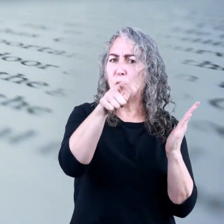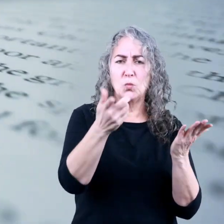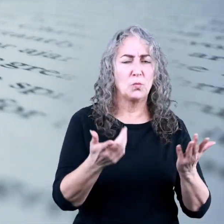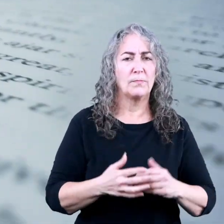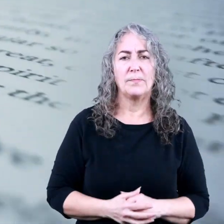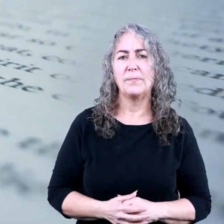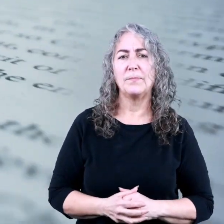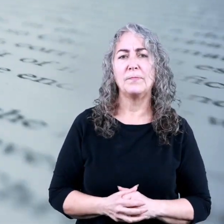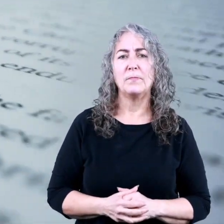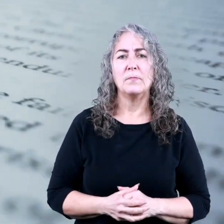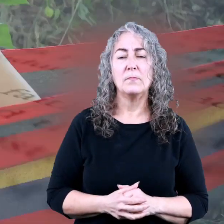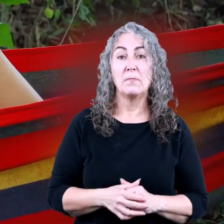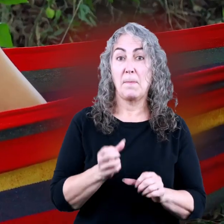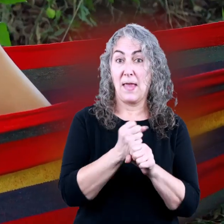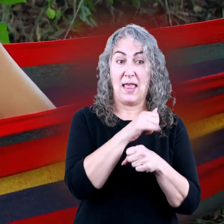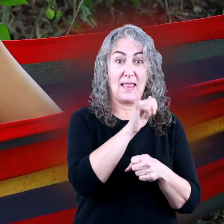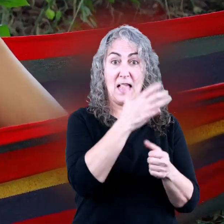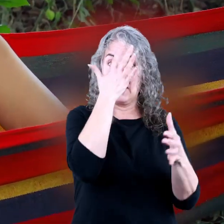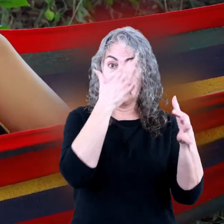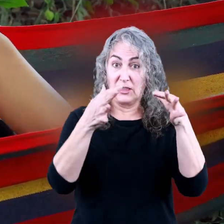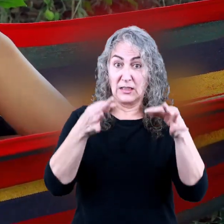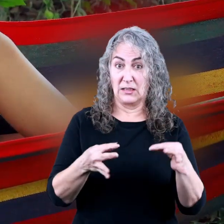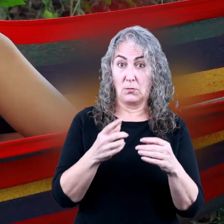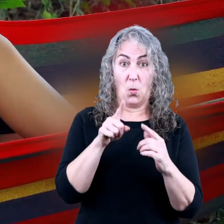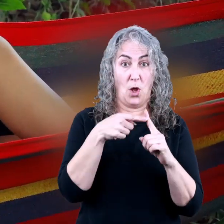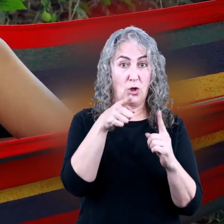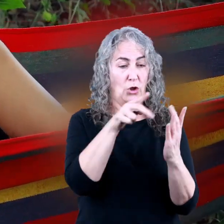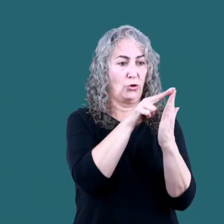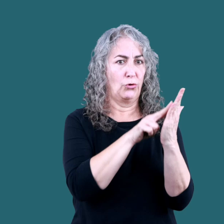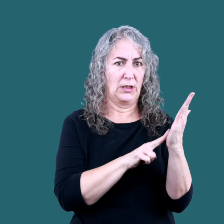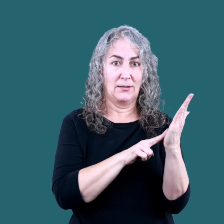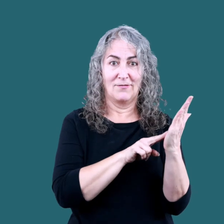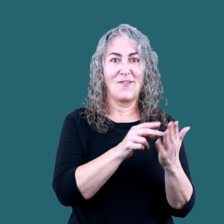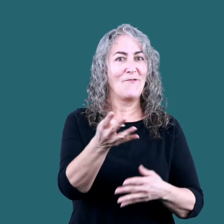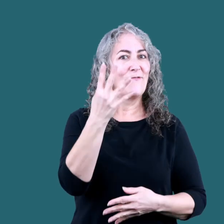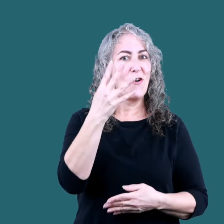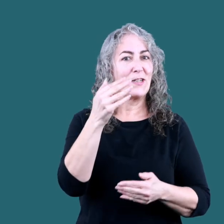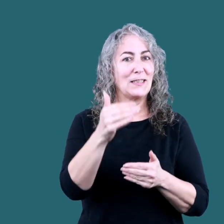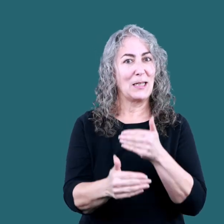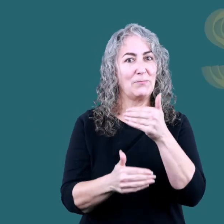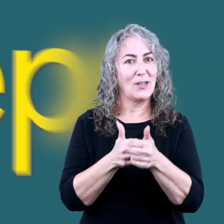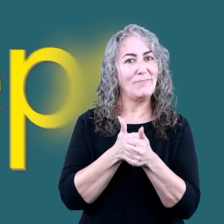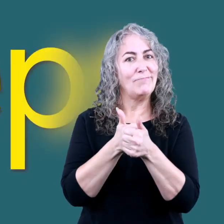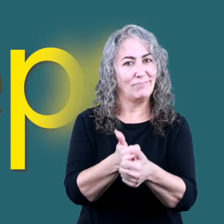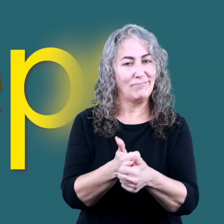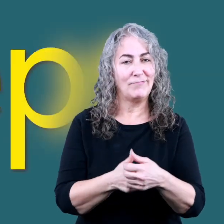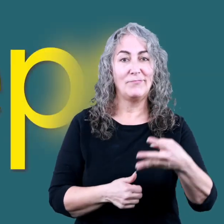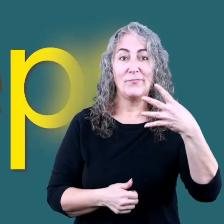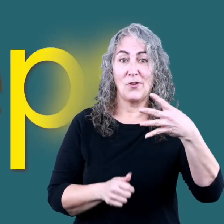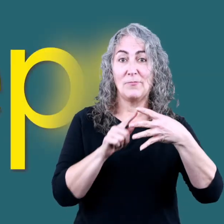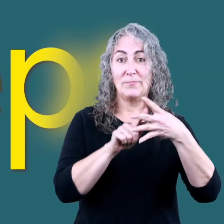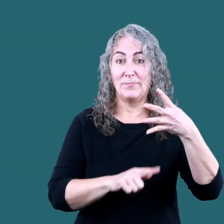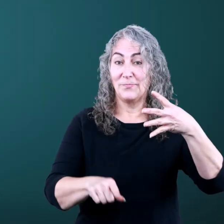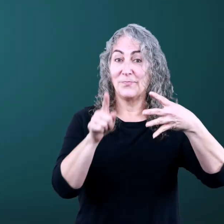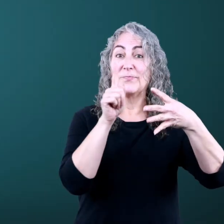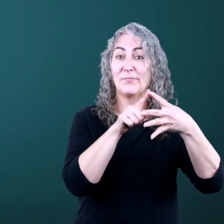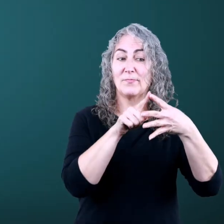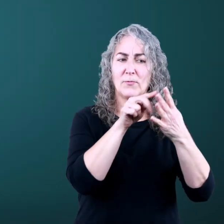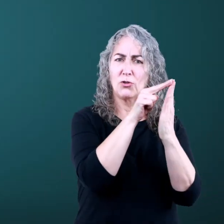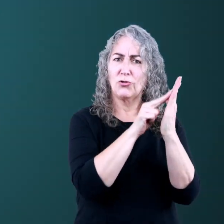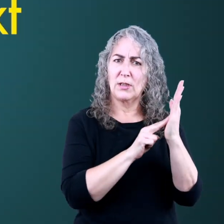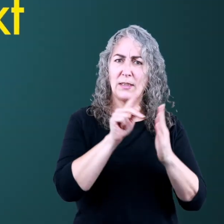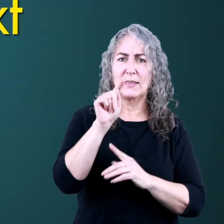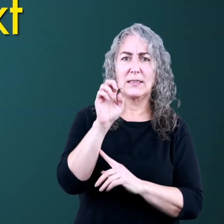written out for you. To make inferences when you read, follow these 4 simple steps. Number